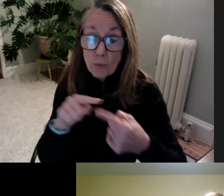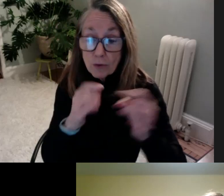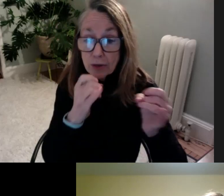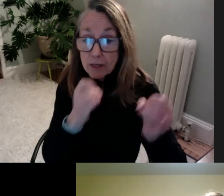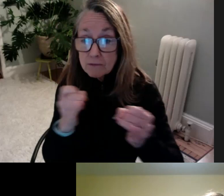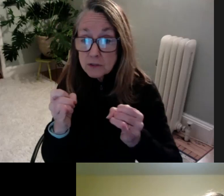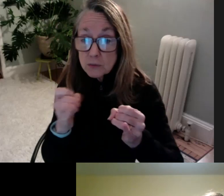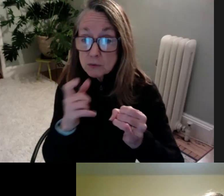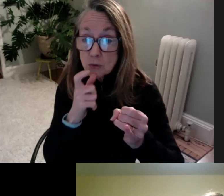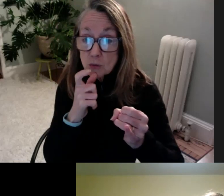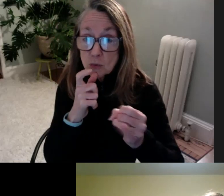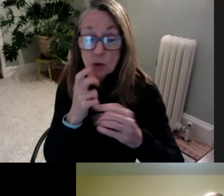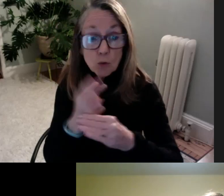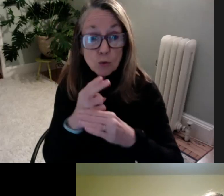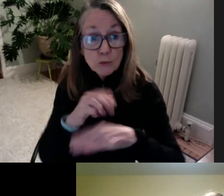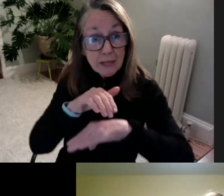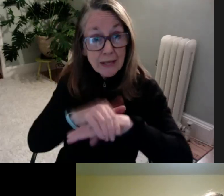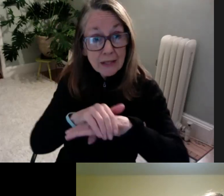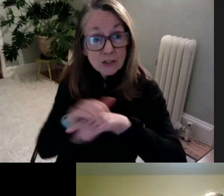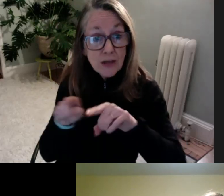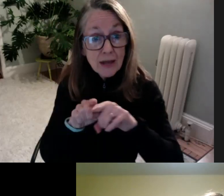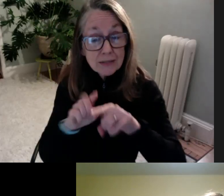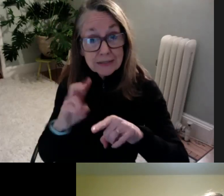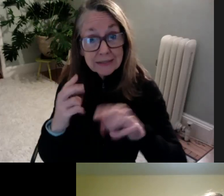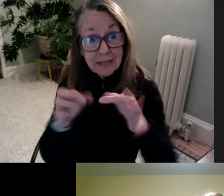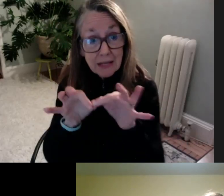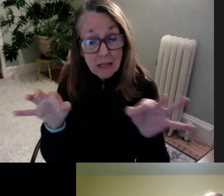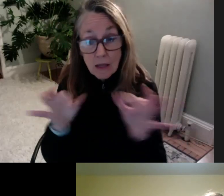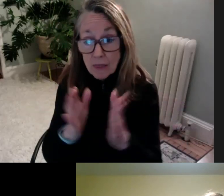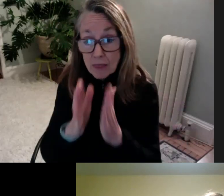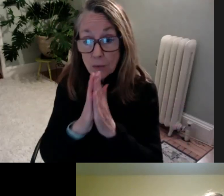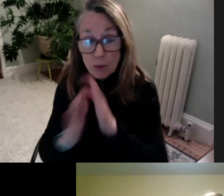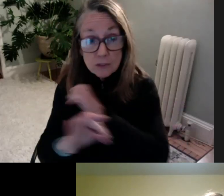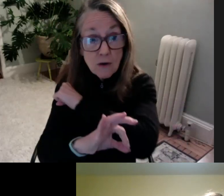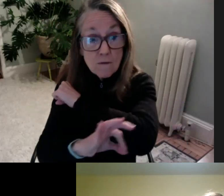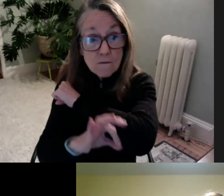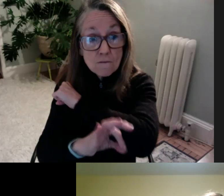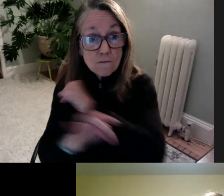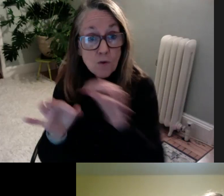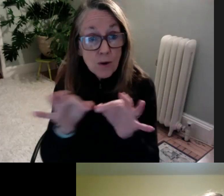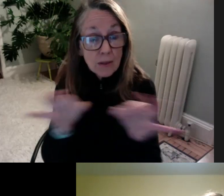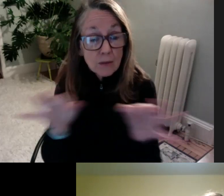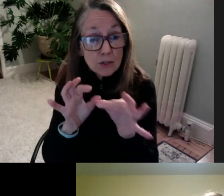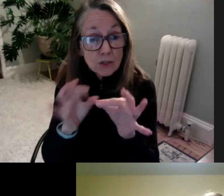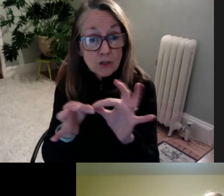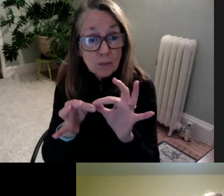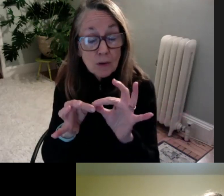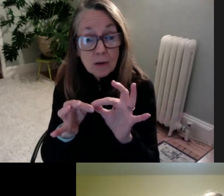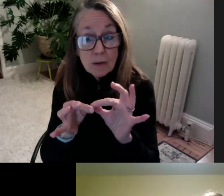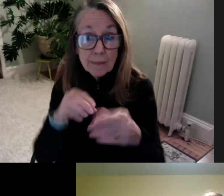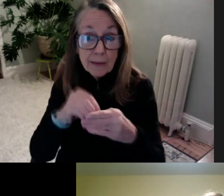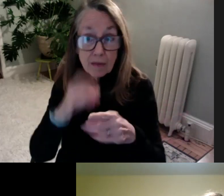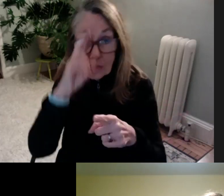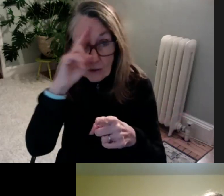individuals who use English as a second language and they request foreign language interpreters in the hospitals and court system? Do you